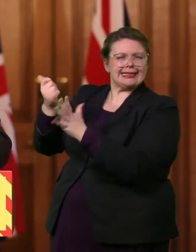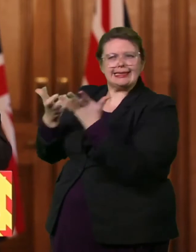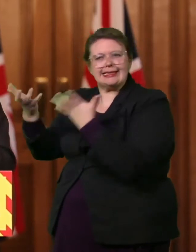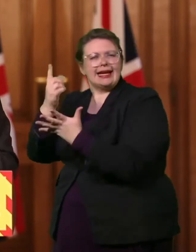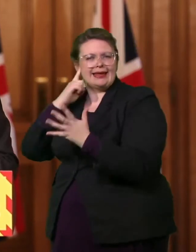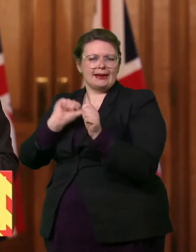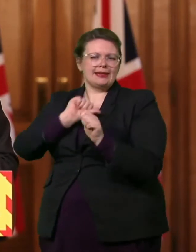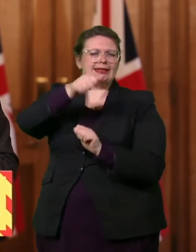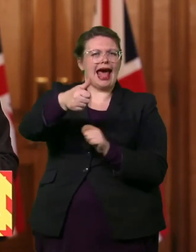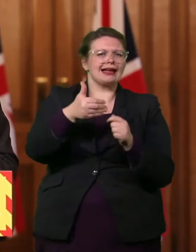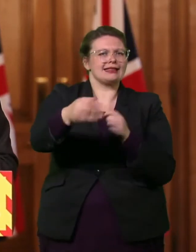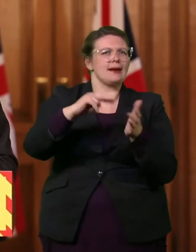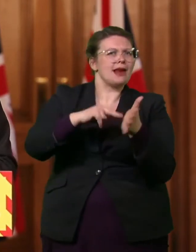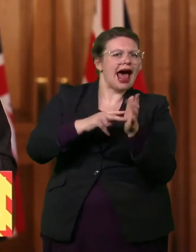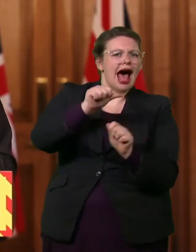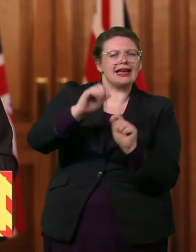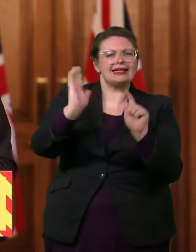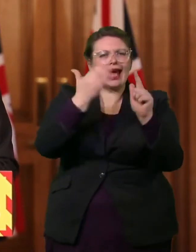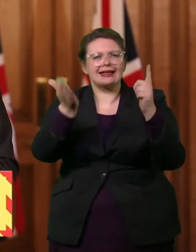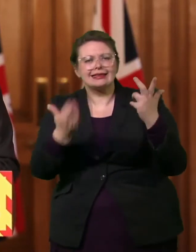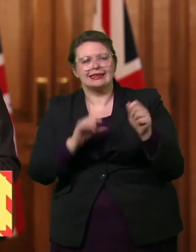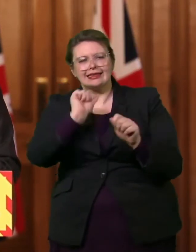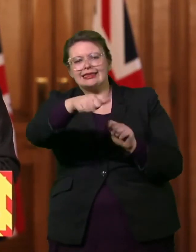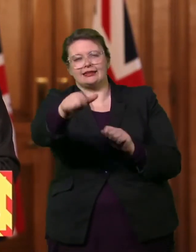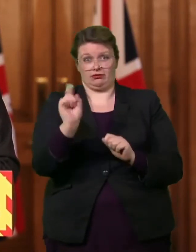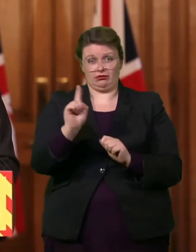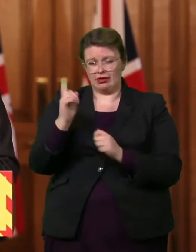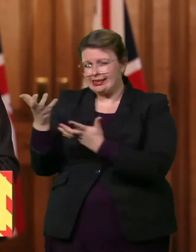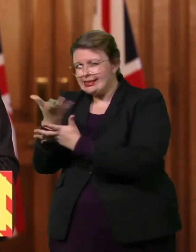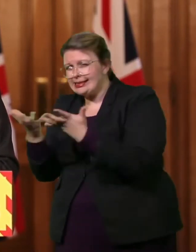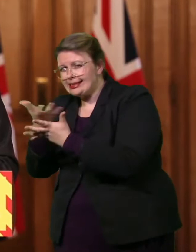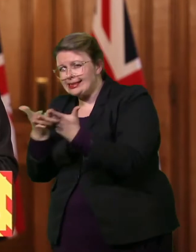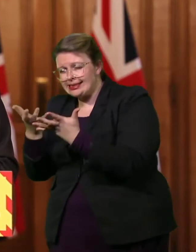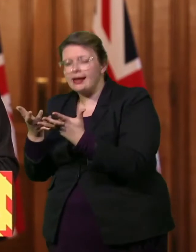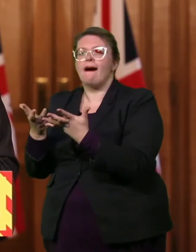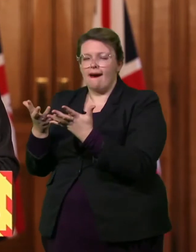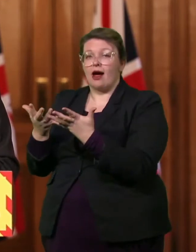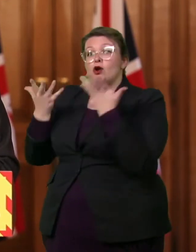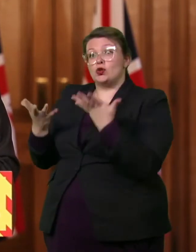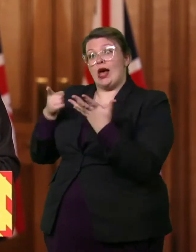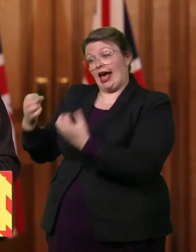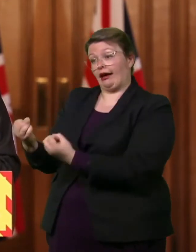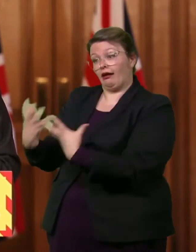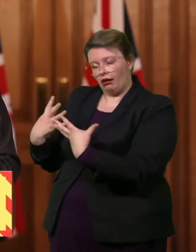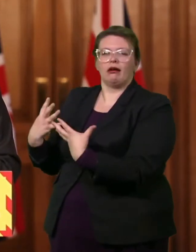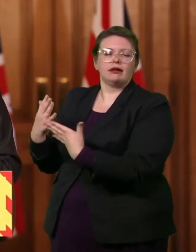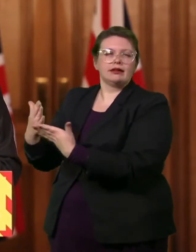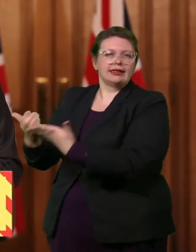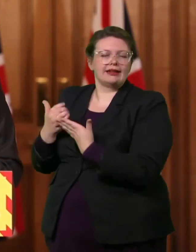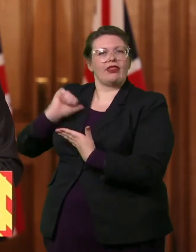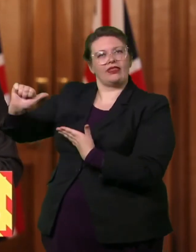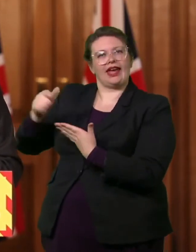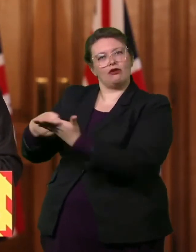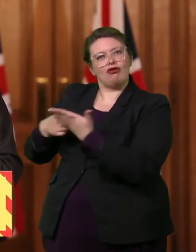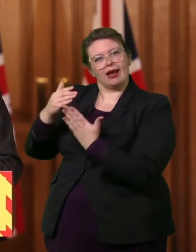most hospitalizations. Earlier today, they published their interim recommendations. Next